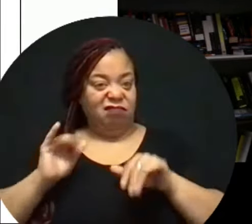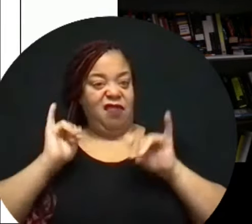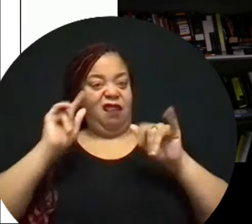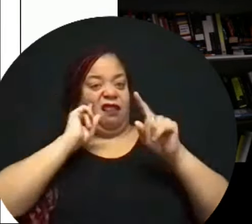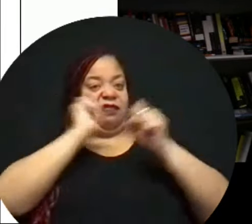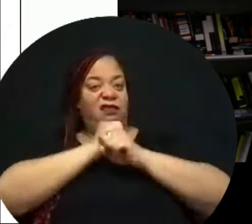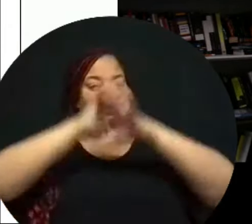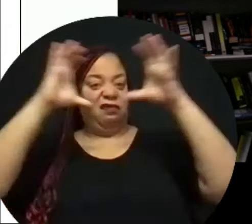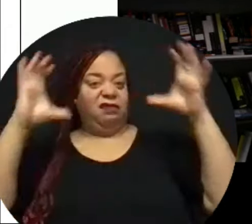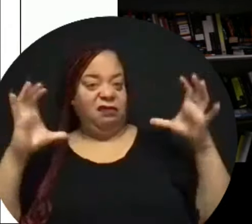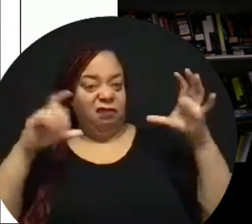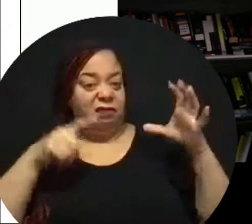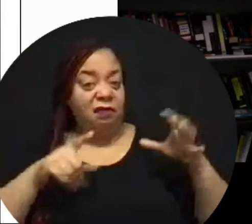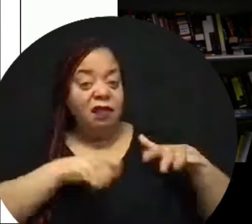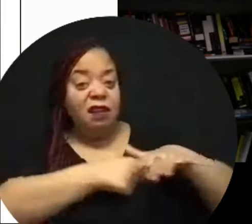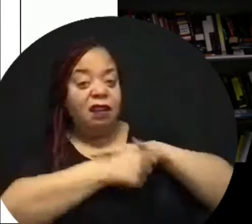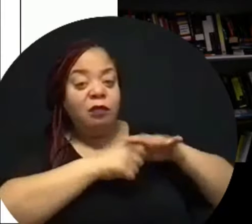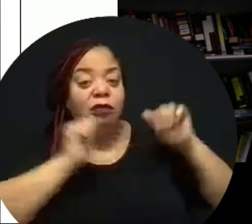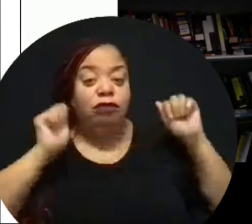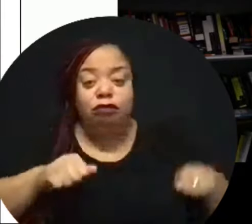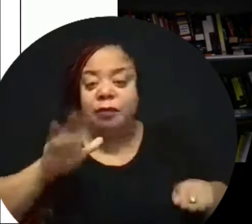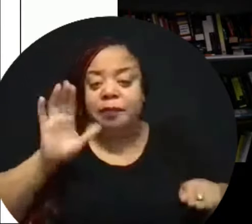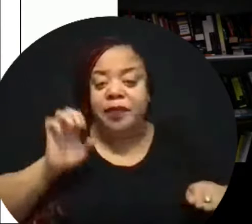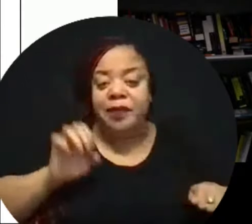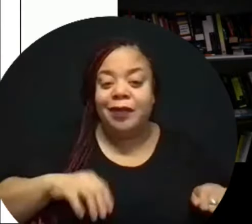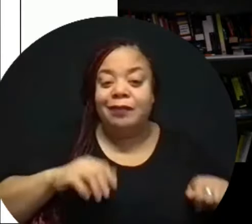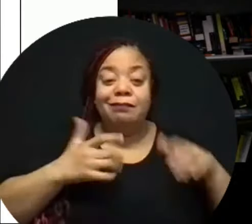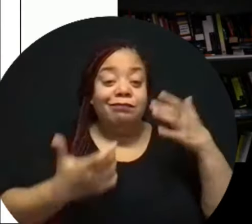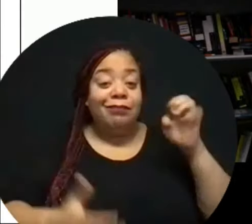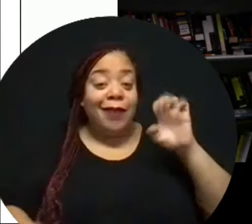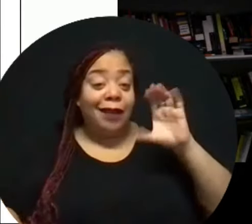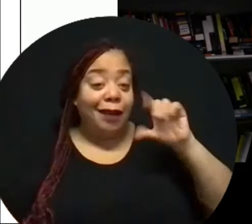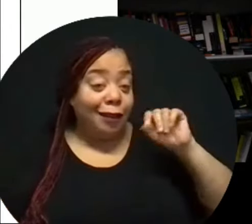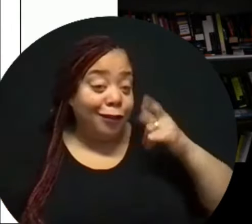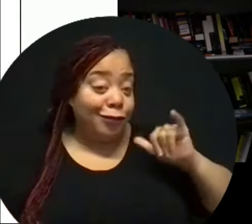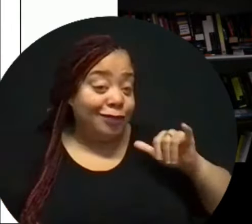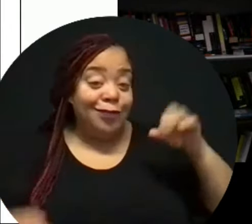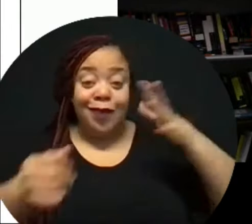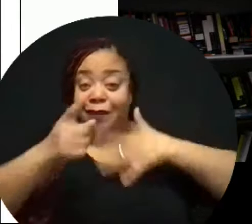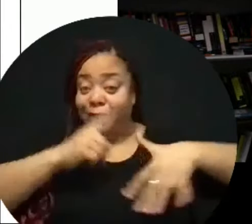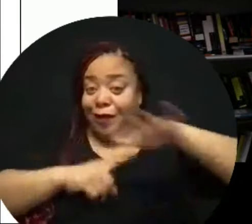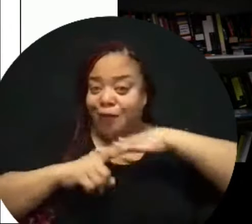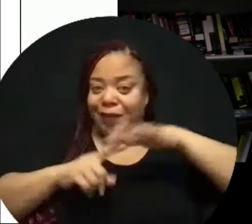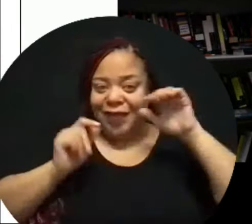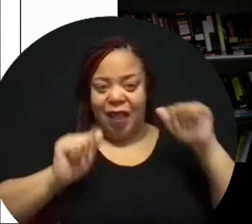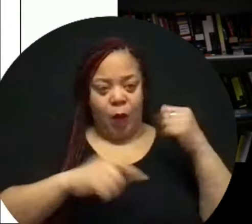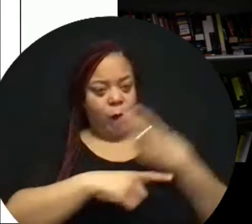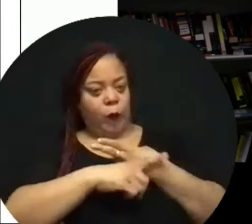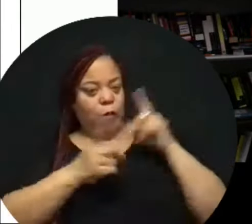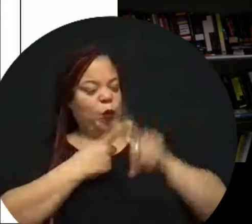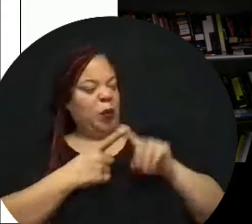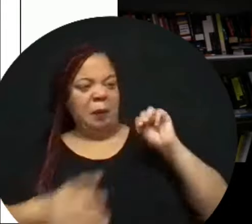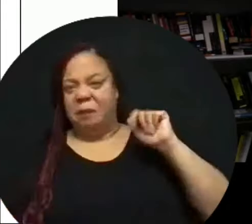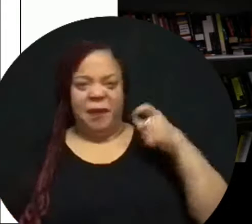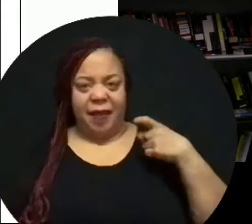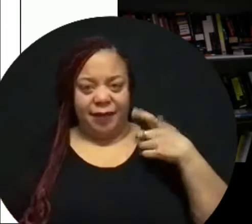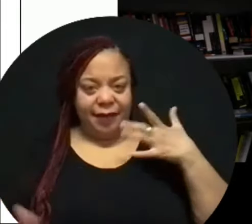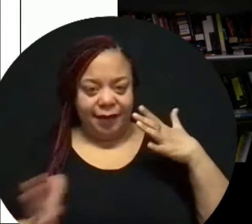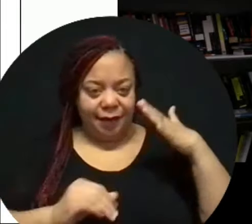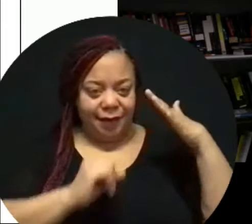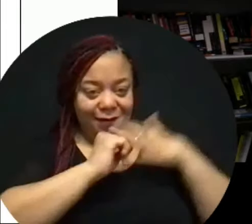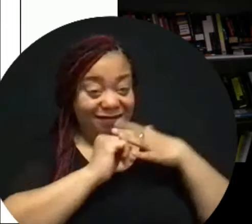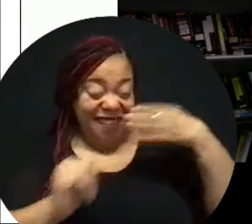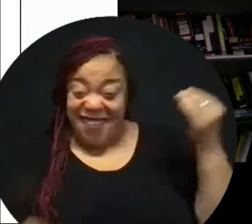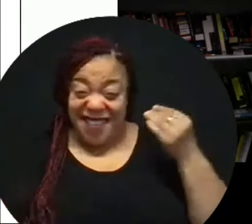used to the maximum and then disposed of, right? We're I think in that